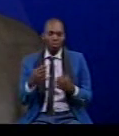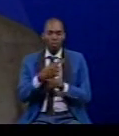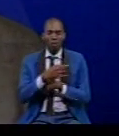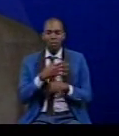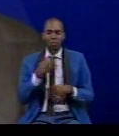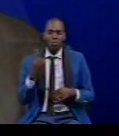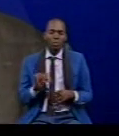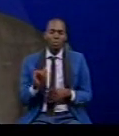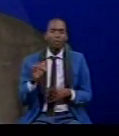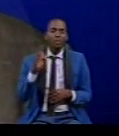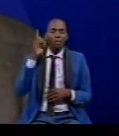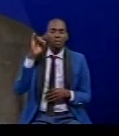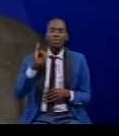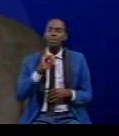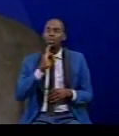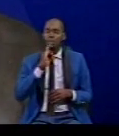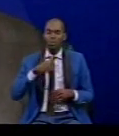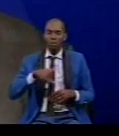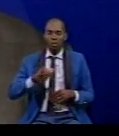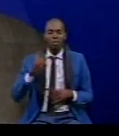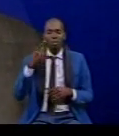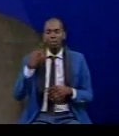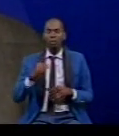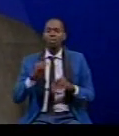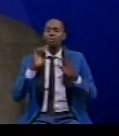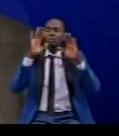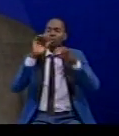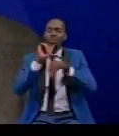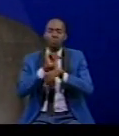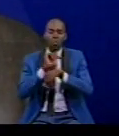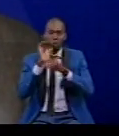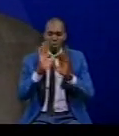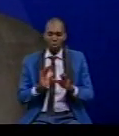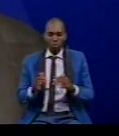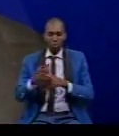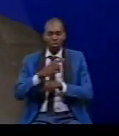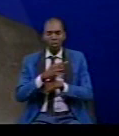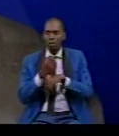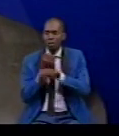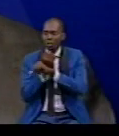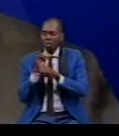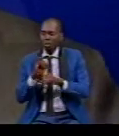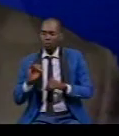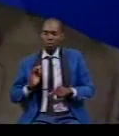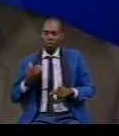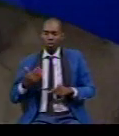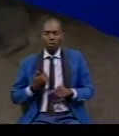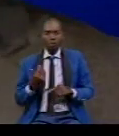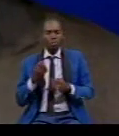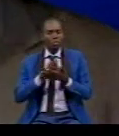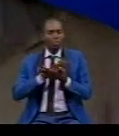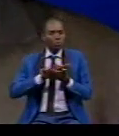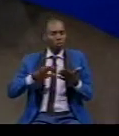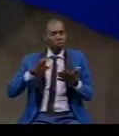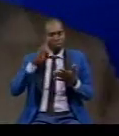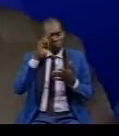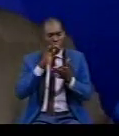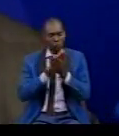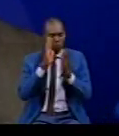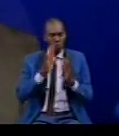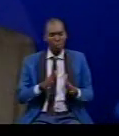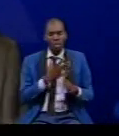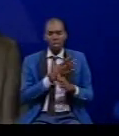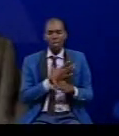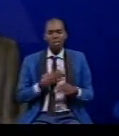and then on Sunday, they come to church like angels of God. And when